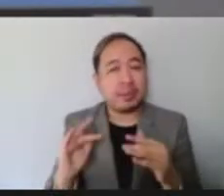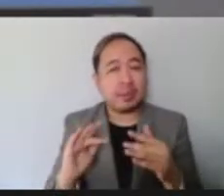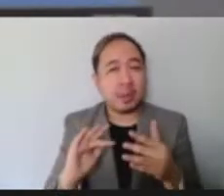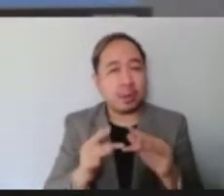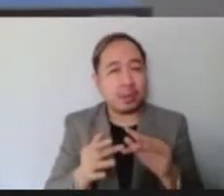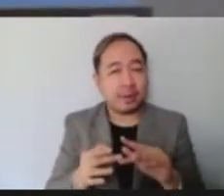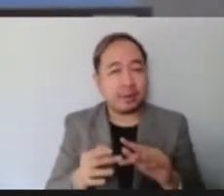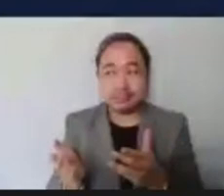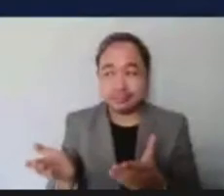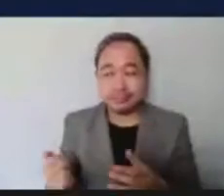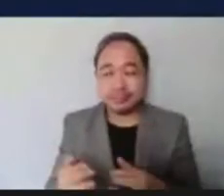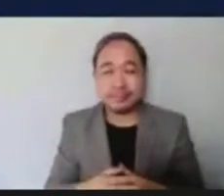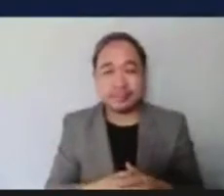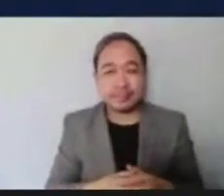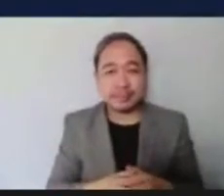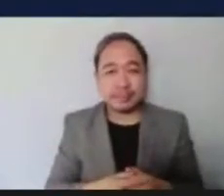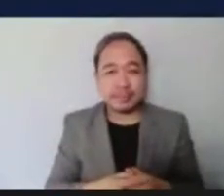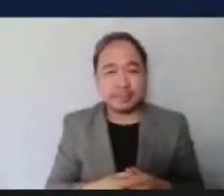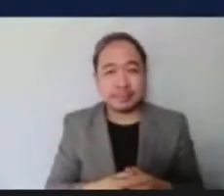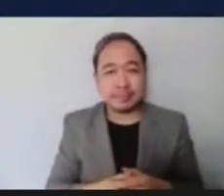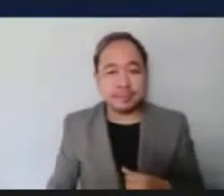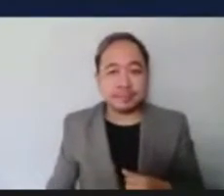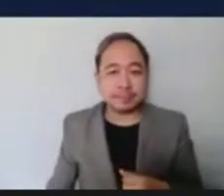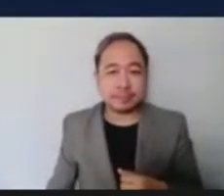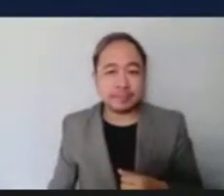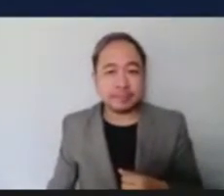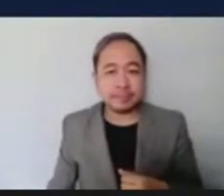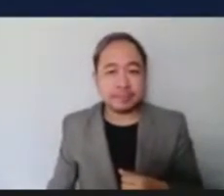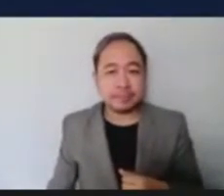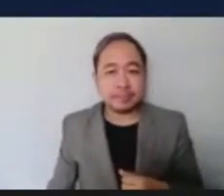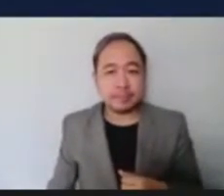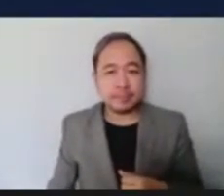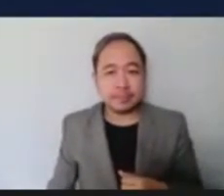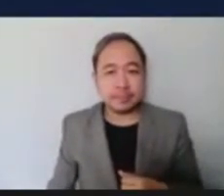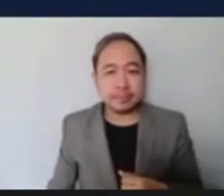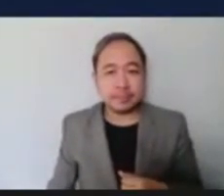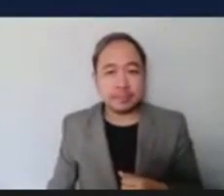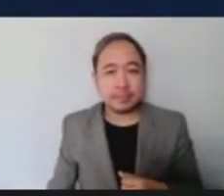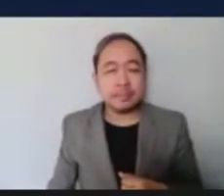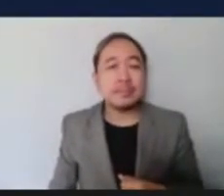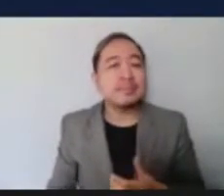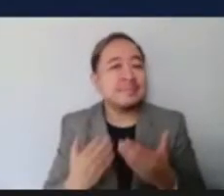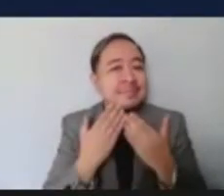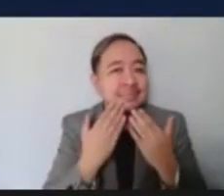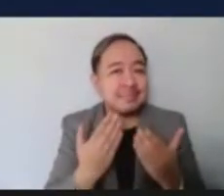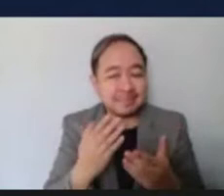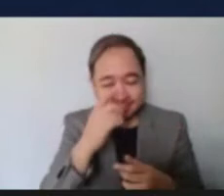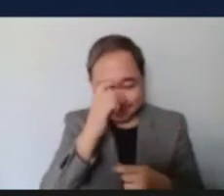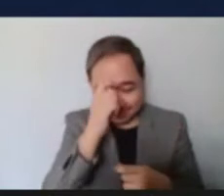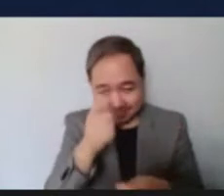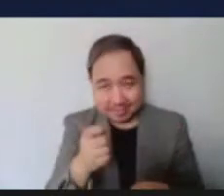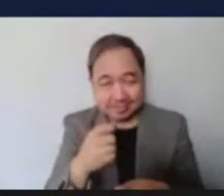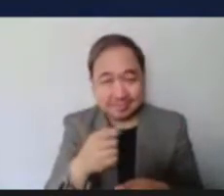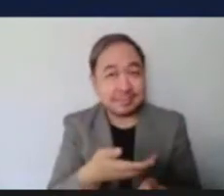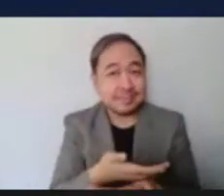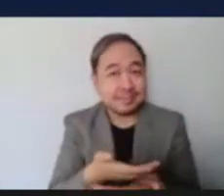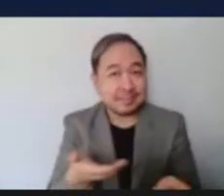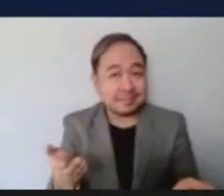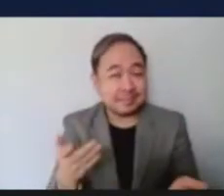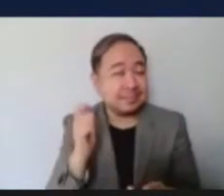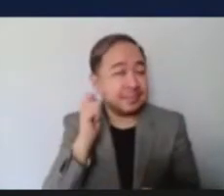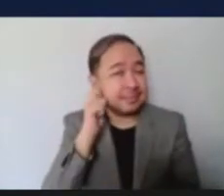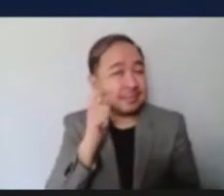flosser thank you thank you distinguished chat to the kids ladies and gentlemen with